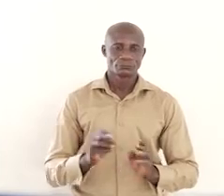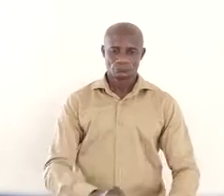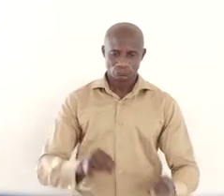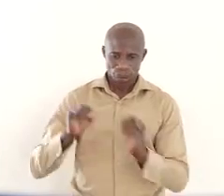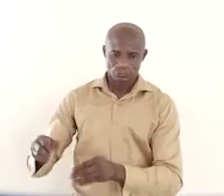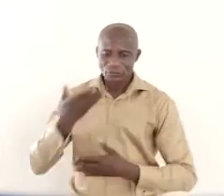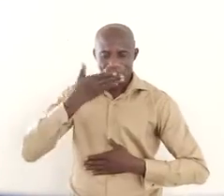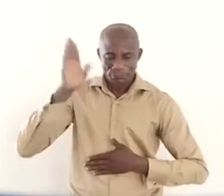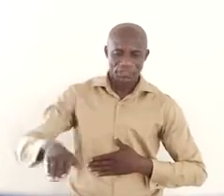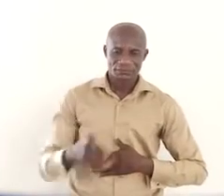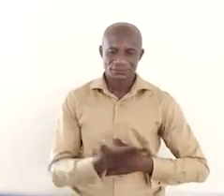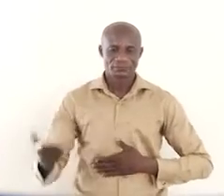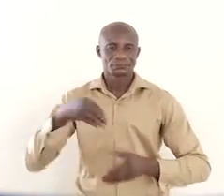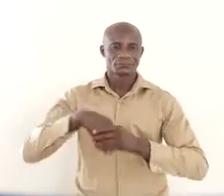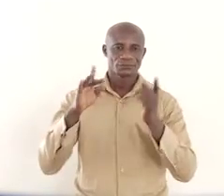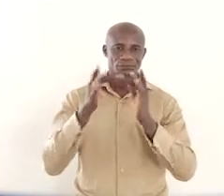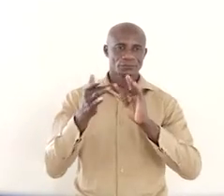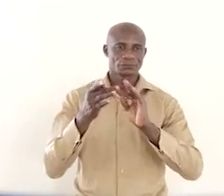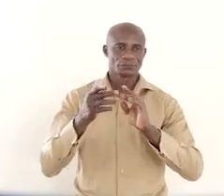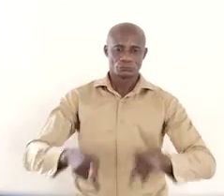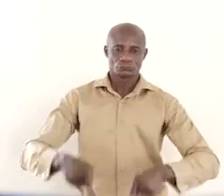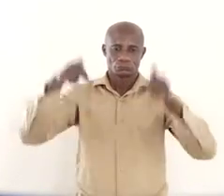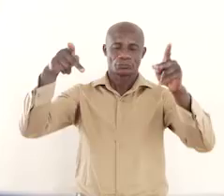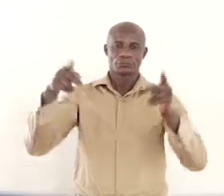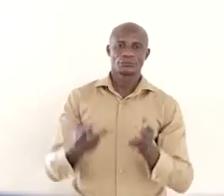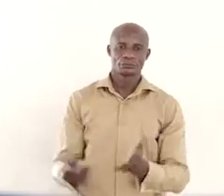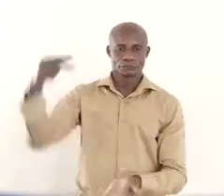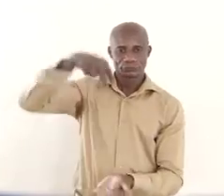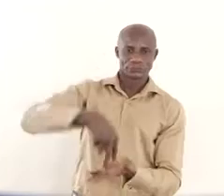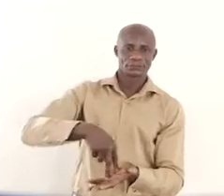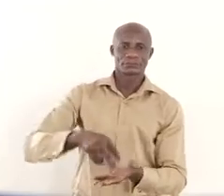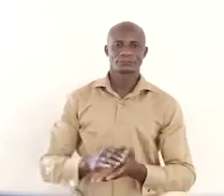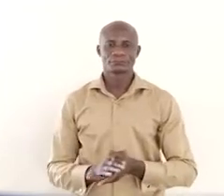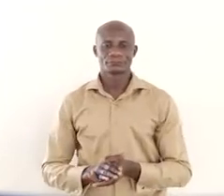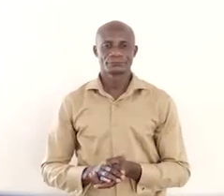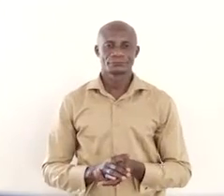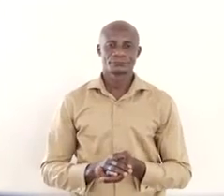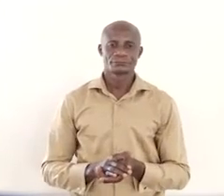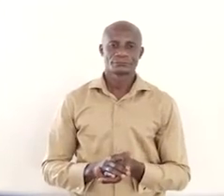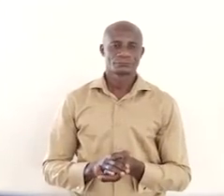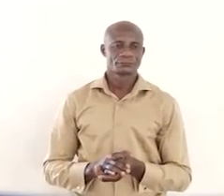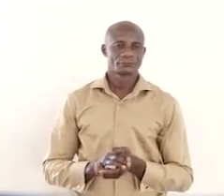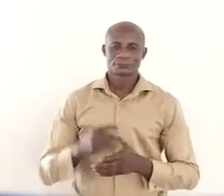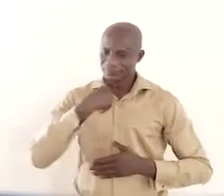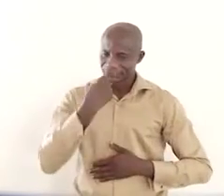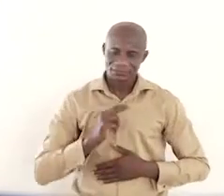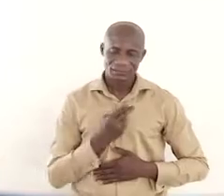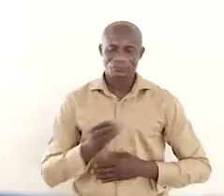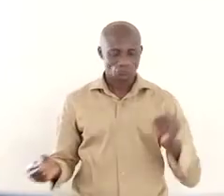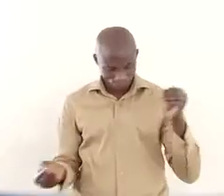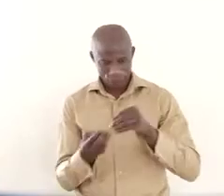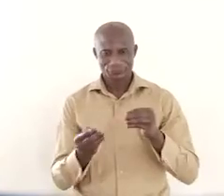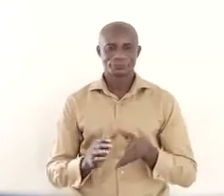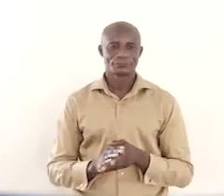internet, there's a way of promoting the resurrection in that way. Yes. Tell us more about that. Some people